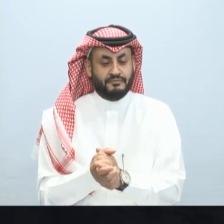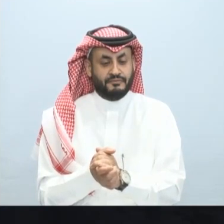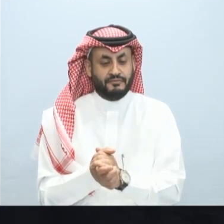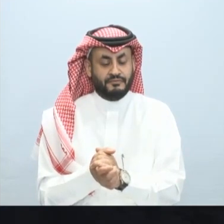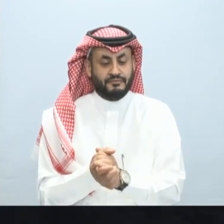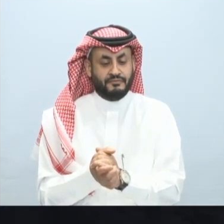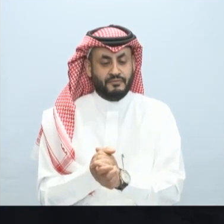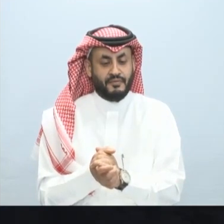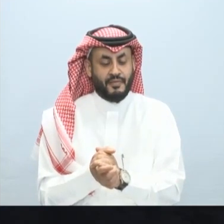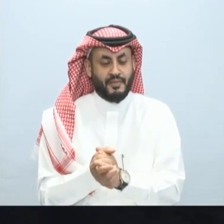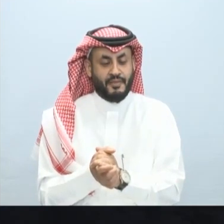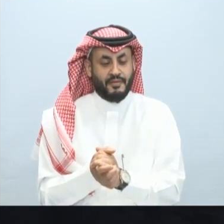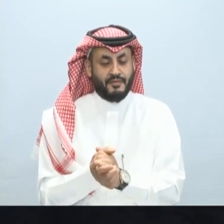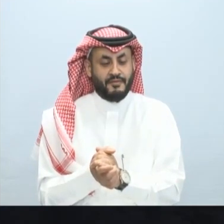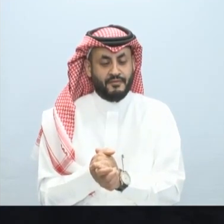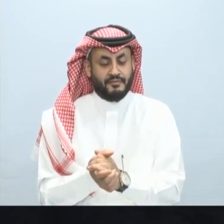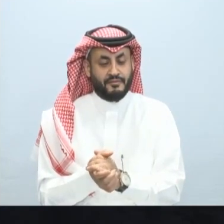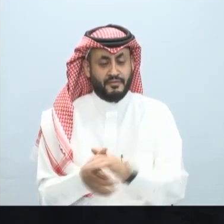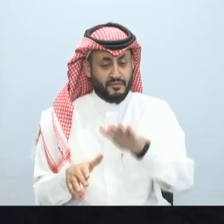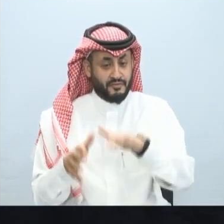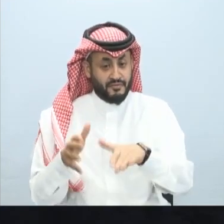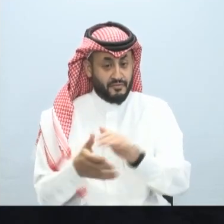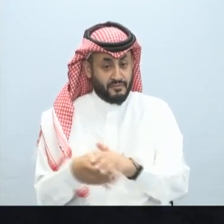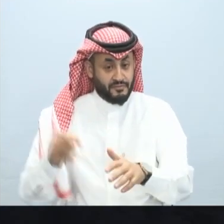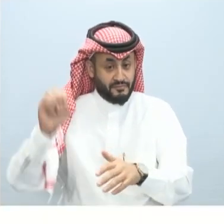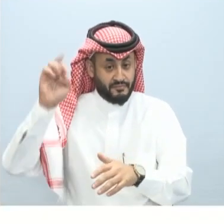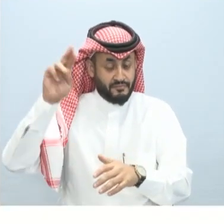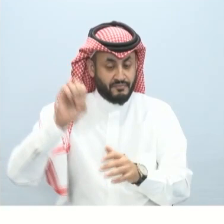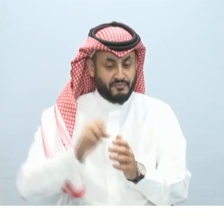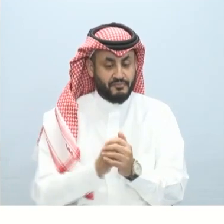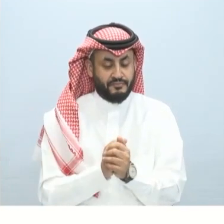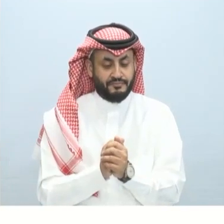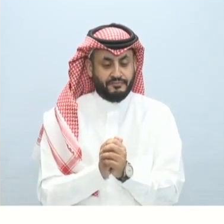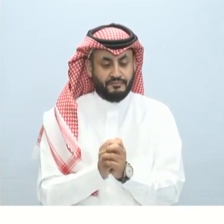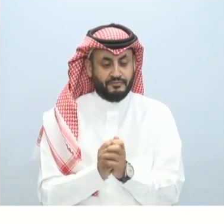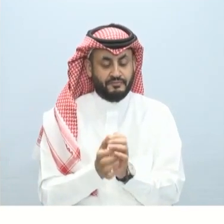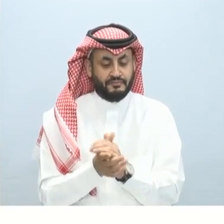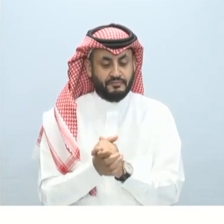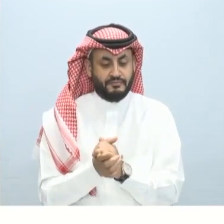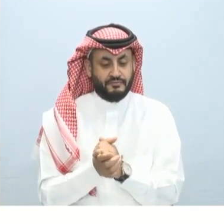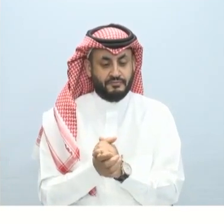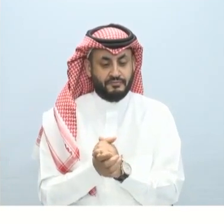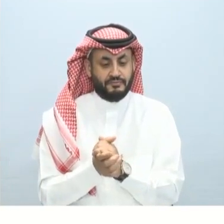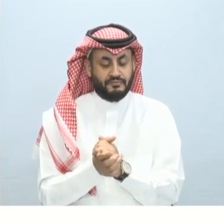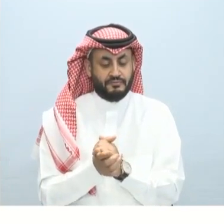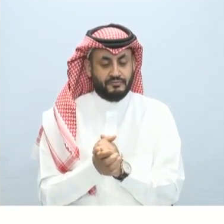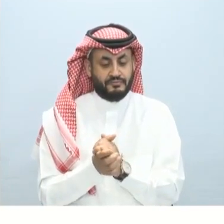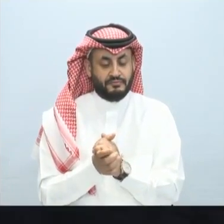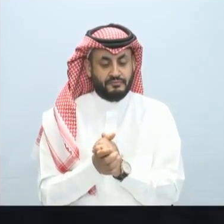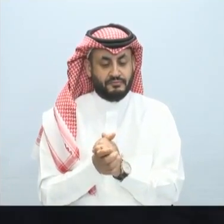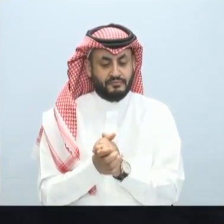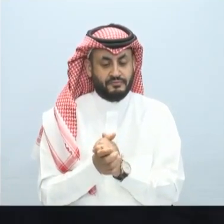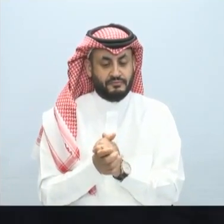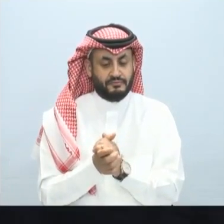for comparing. Also, another comparative form is heavier with an ER. But when you